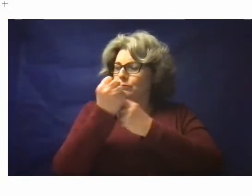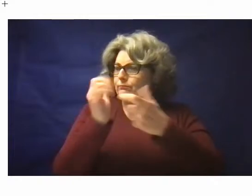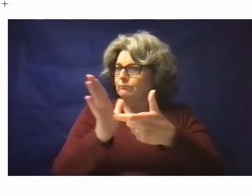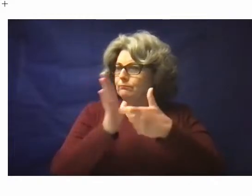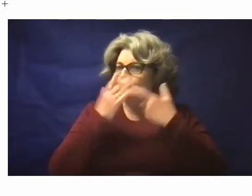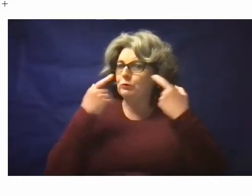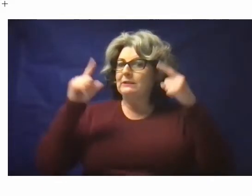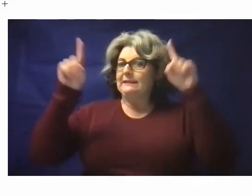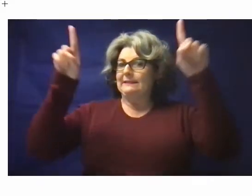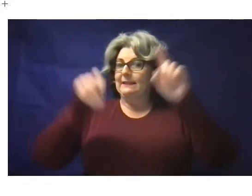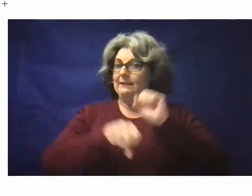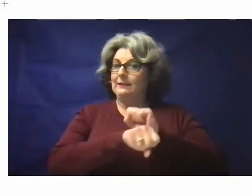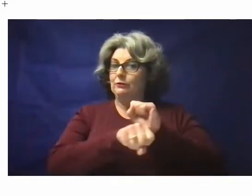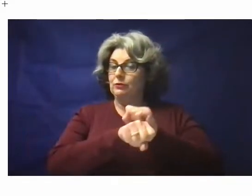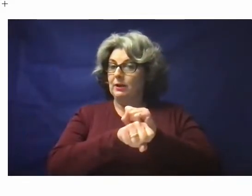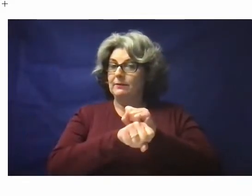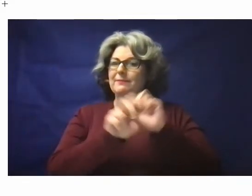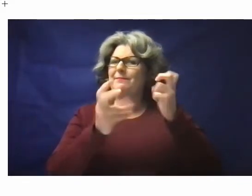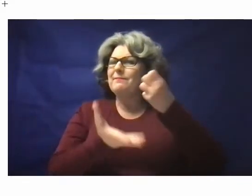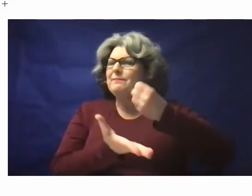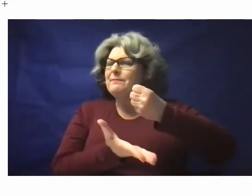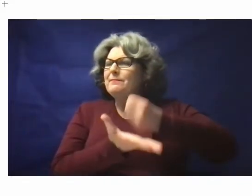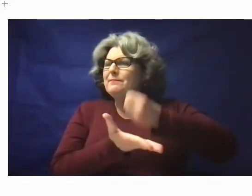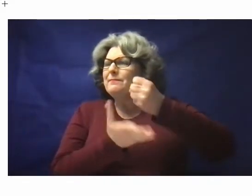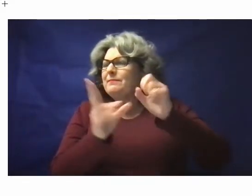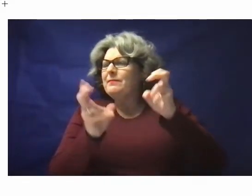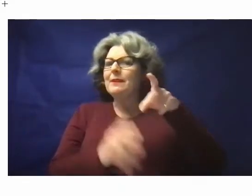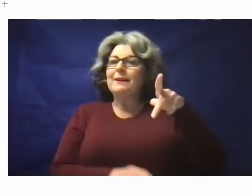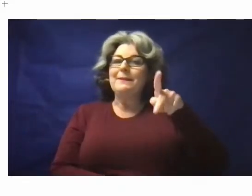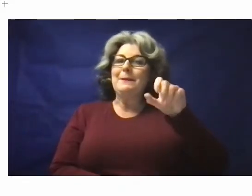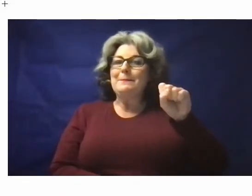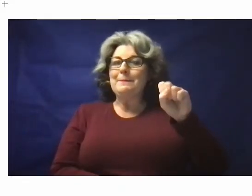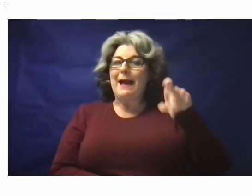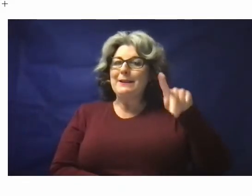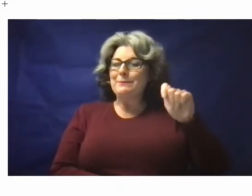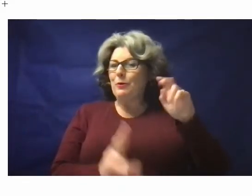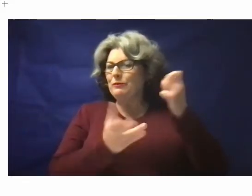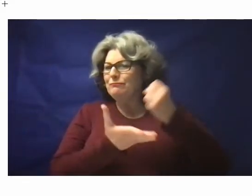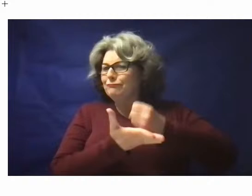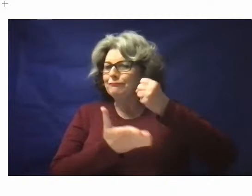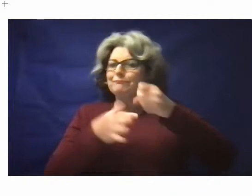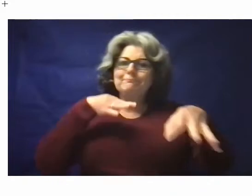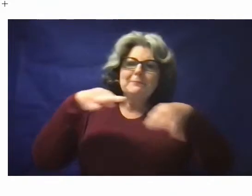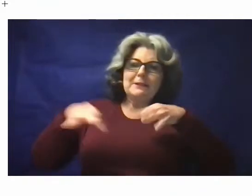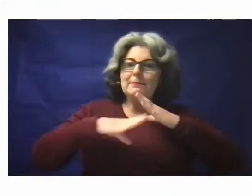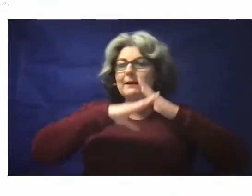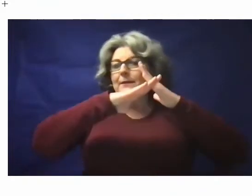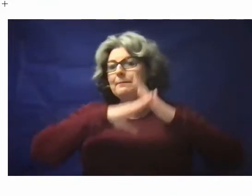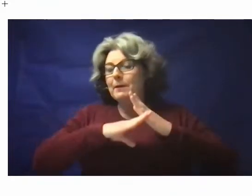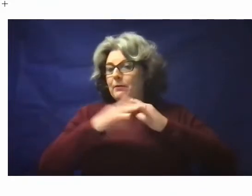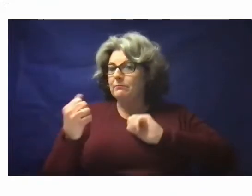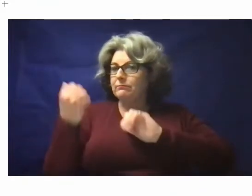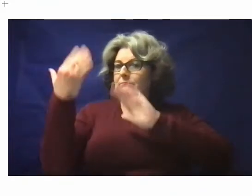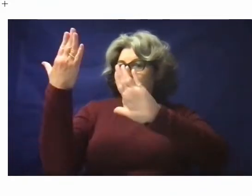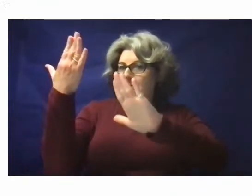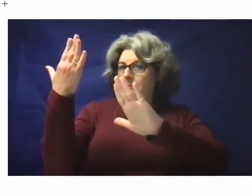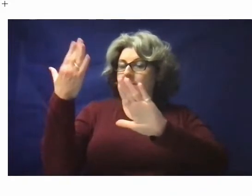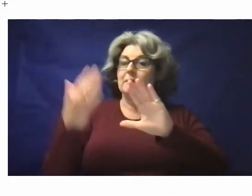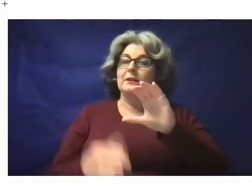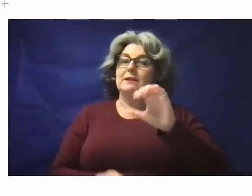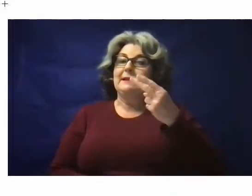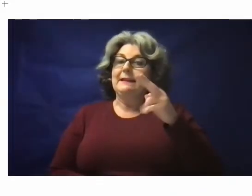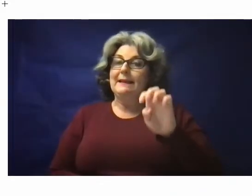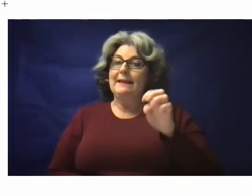succeed. The passport is owned by the employee, who will use it to describe the barriers that he, she, they face